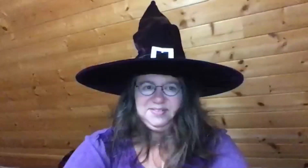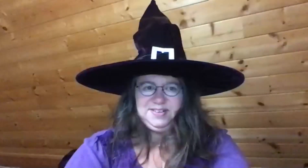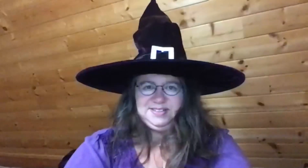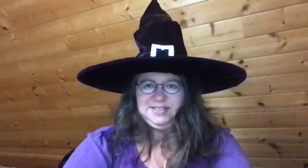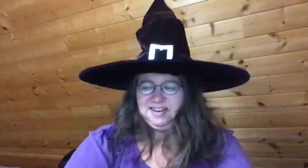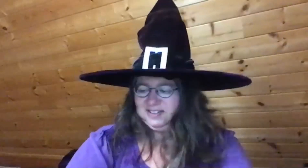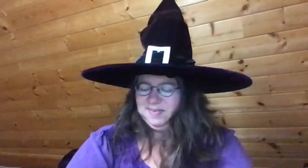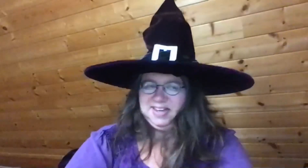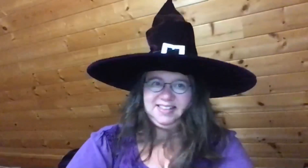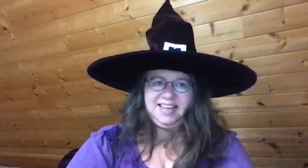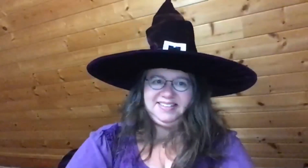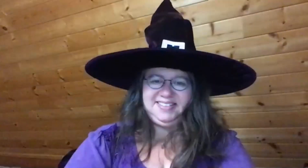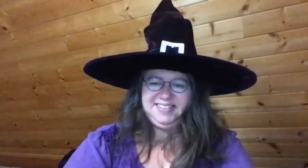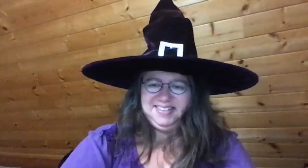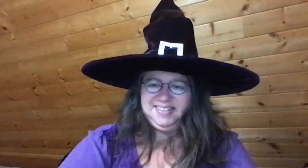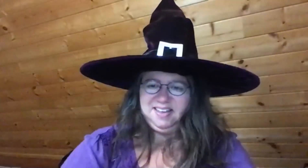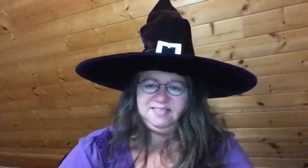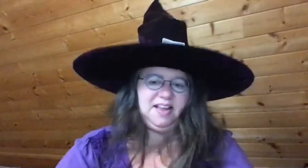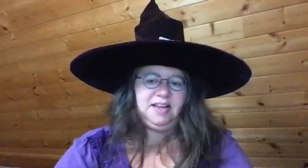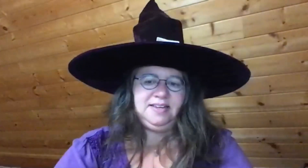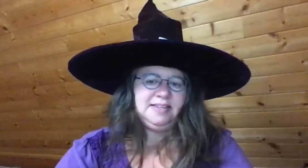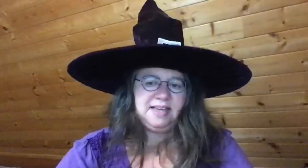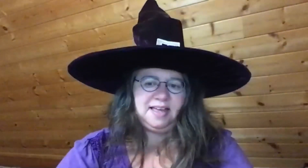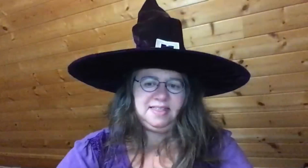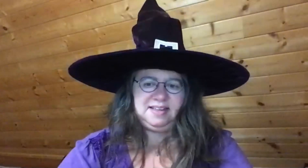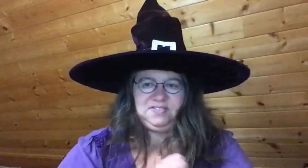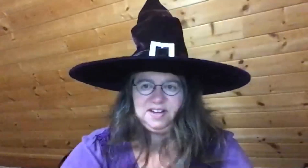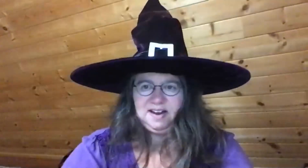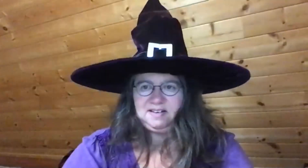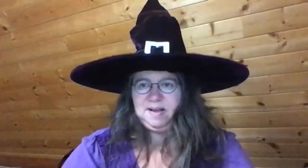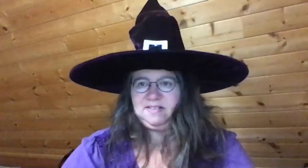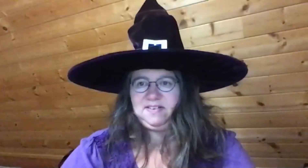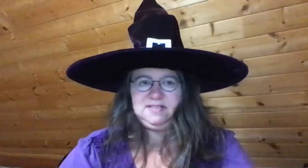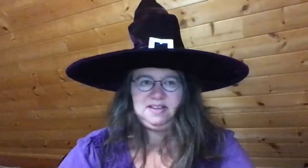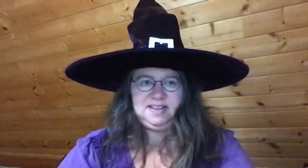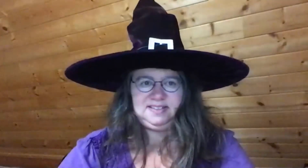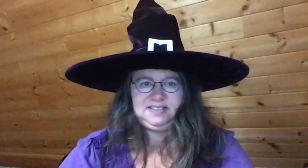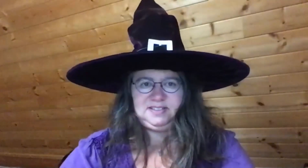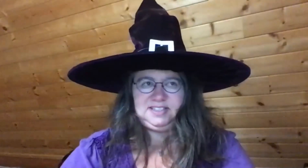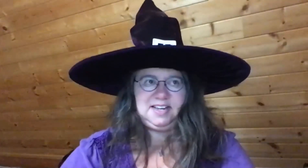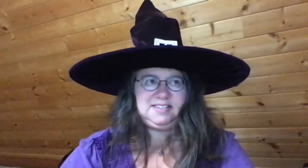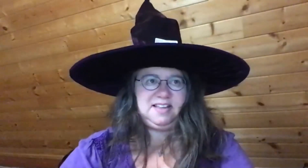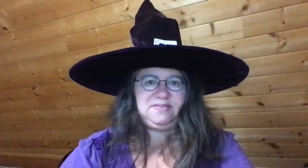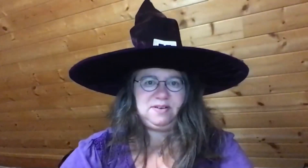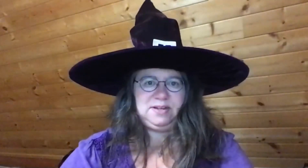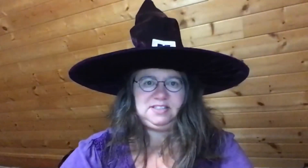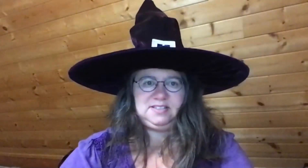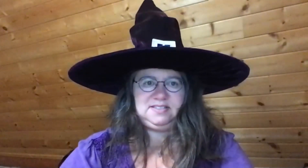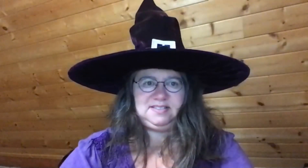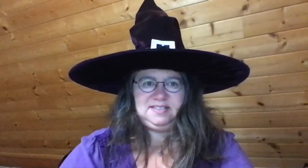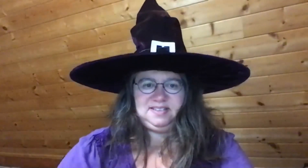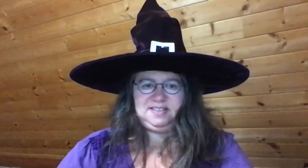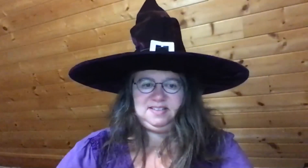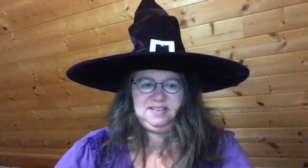Great, thanks for doing that and explaining that. All right, Anissa, I think, has figured out her microphone, and so she's next in line for a